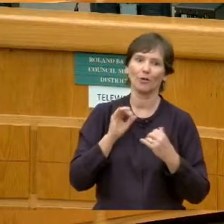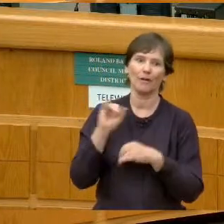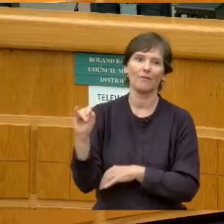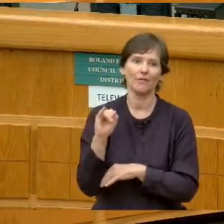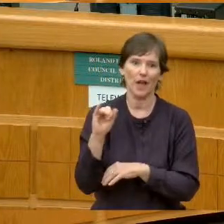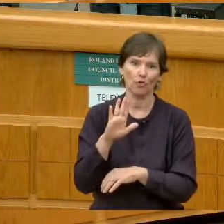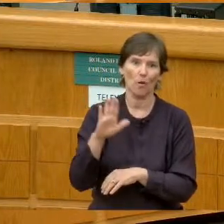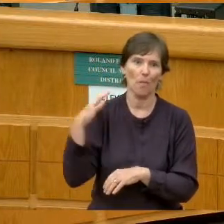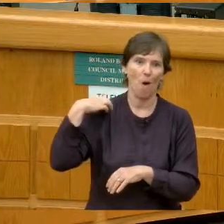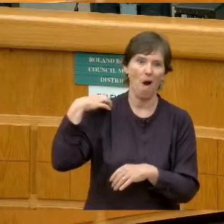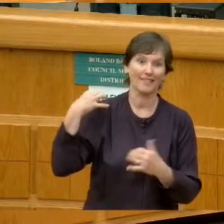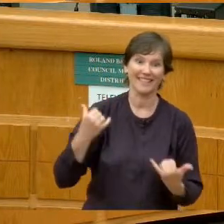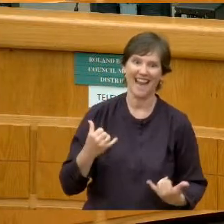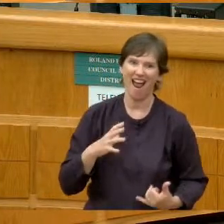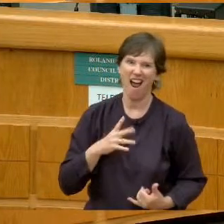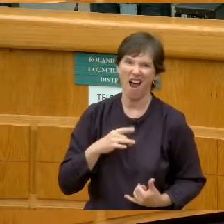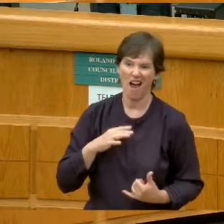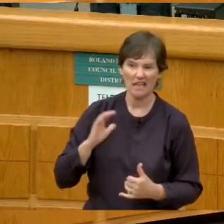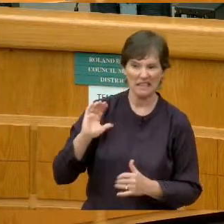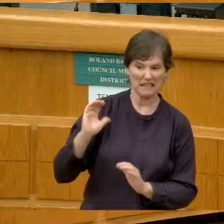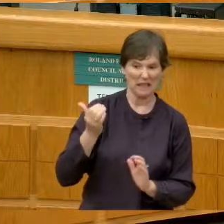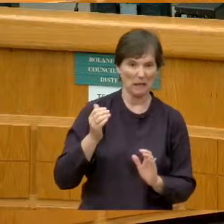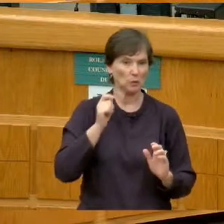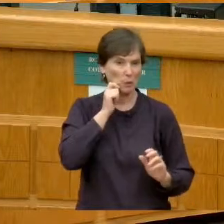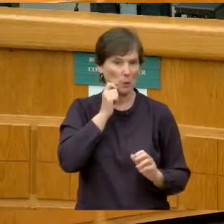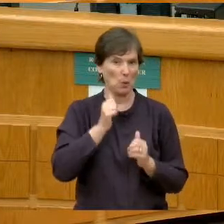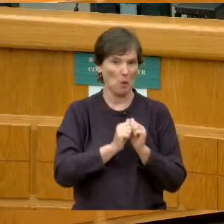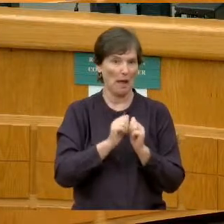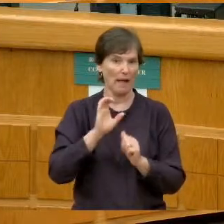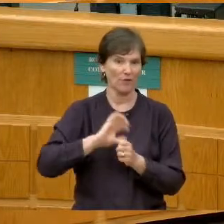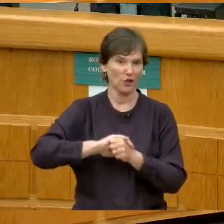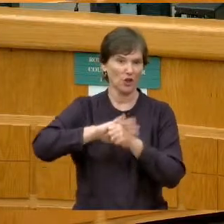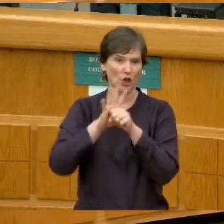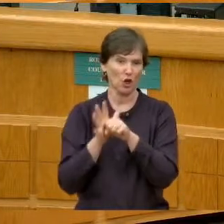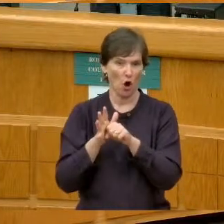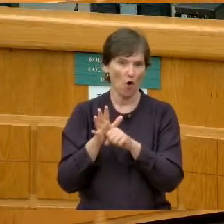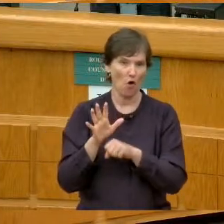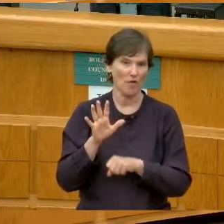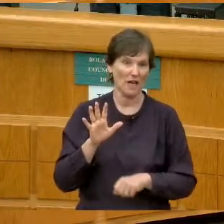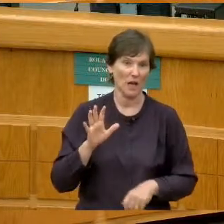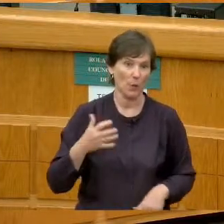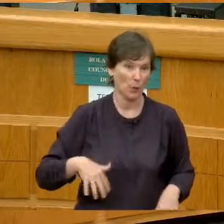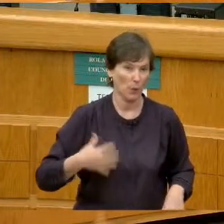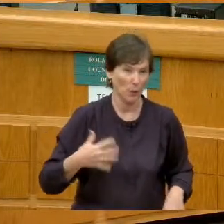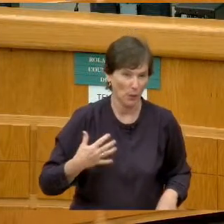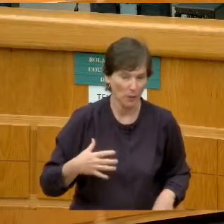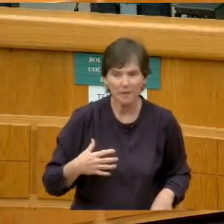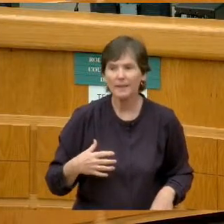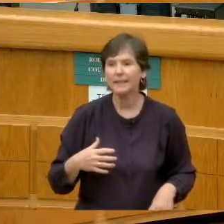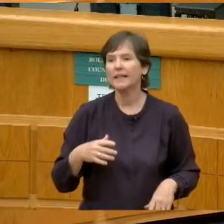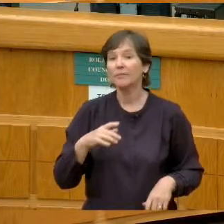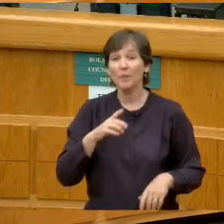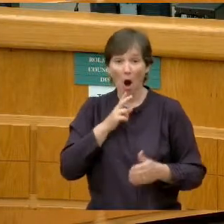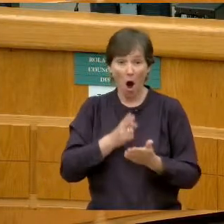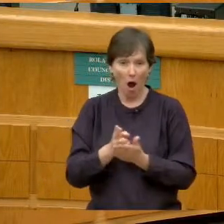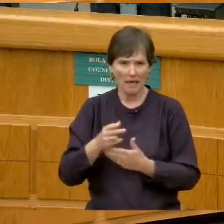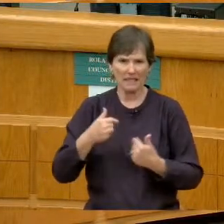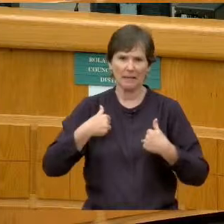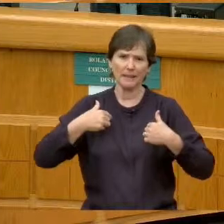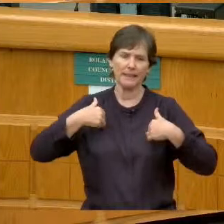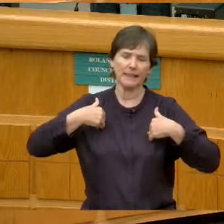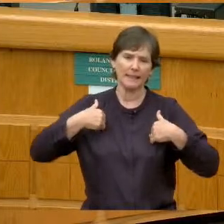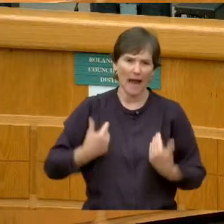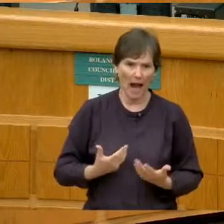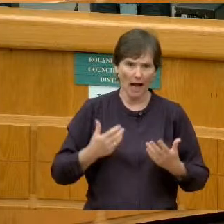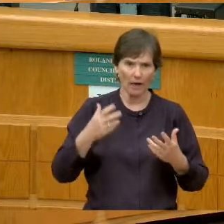cool to COVID-19. To be honest, I'm tired of hearing about all those public health prevention strategies, such as